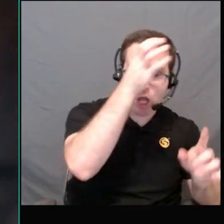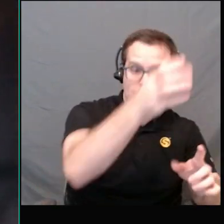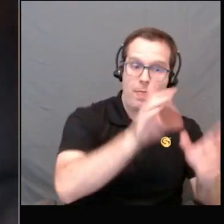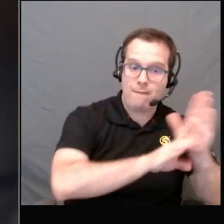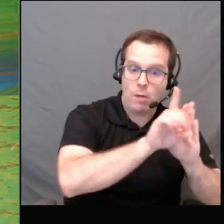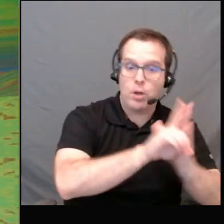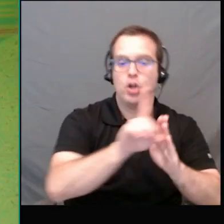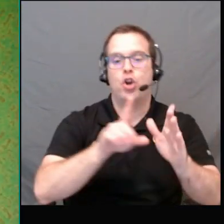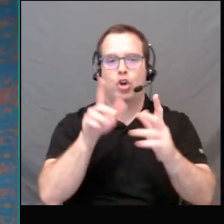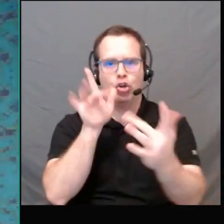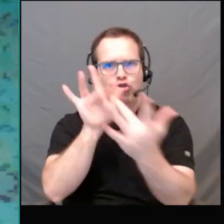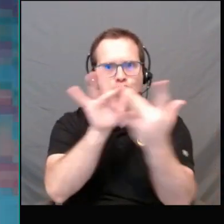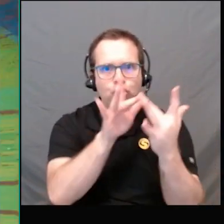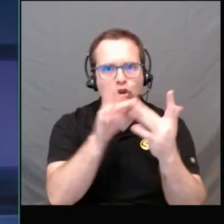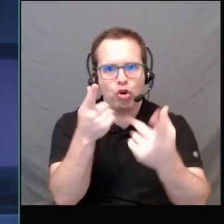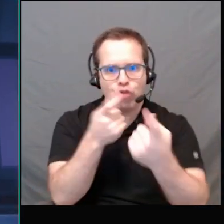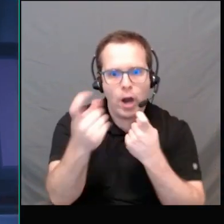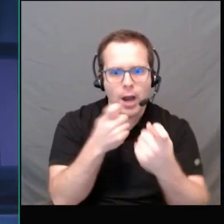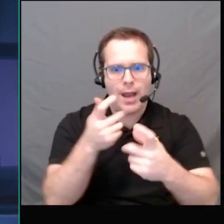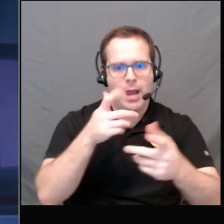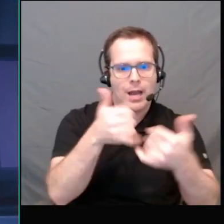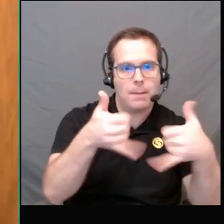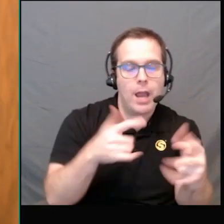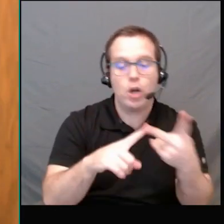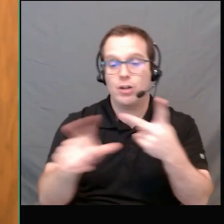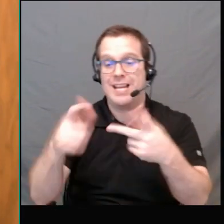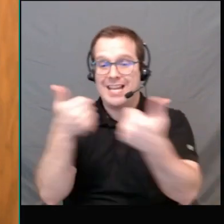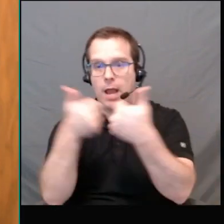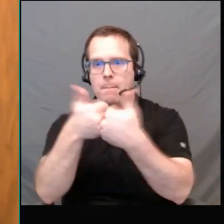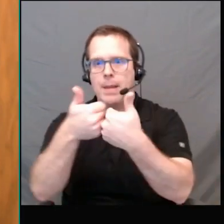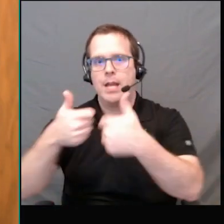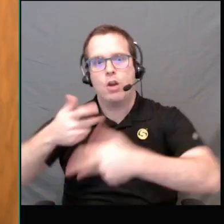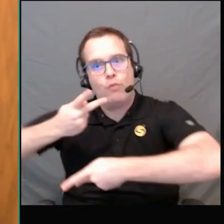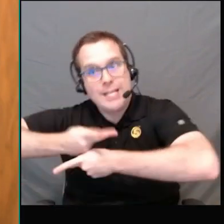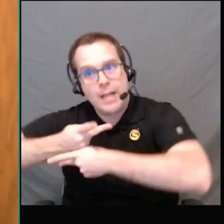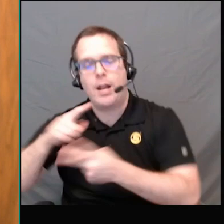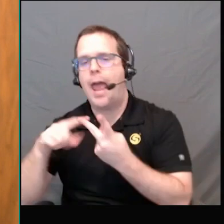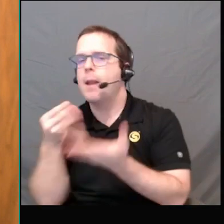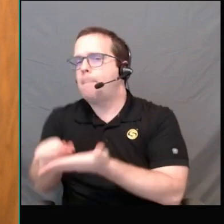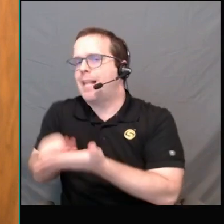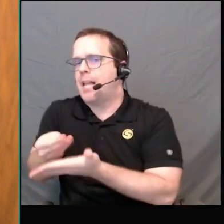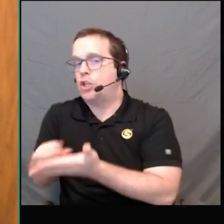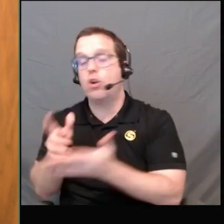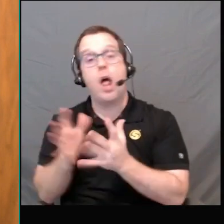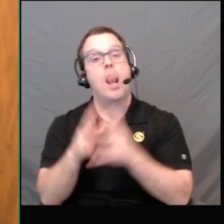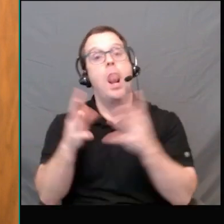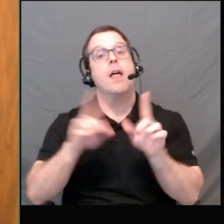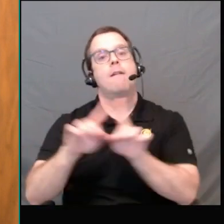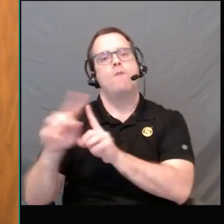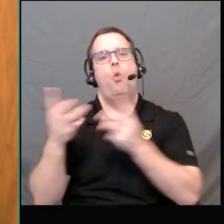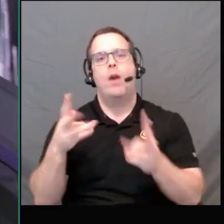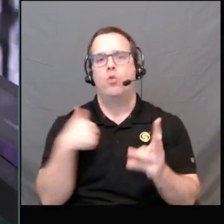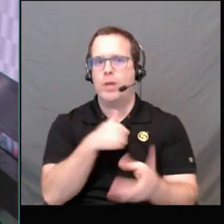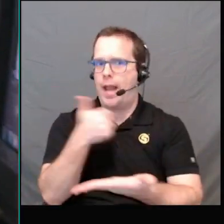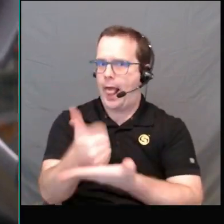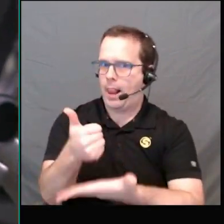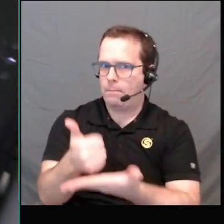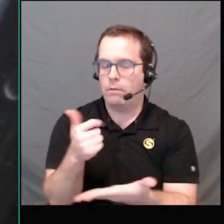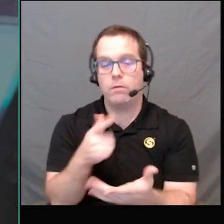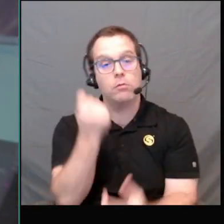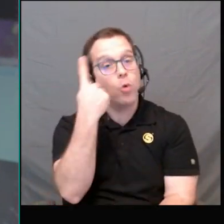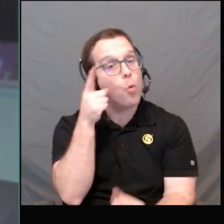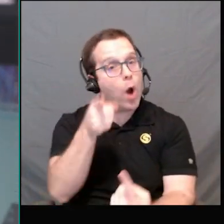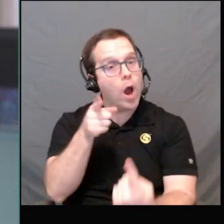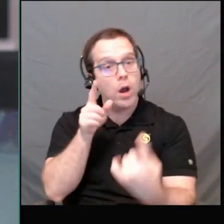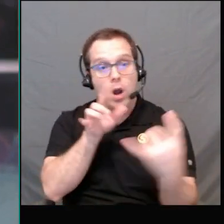through engagement, retention, and monetization. There are lots of ways we can help, but all of them have one thing in common, that